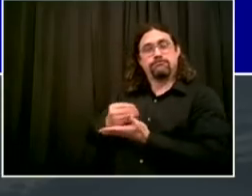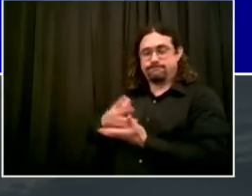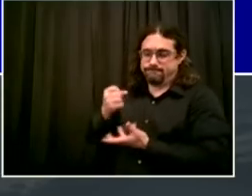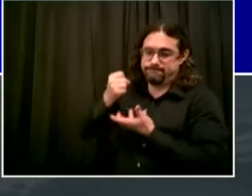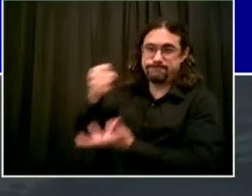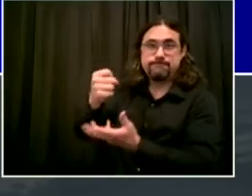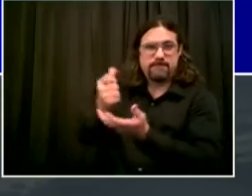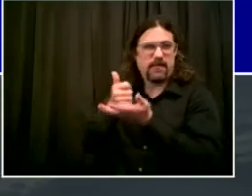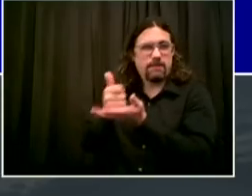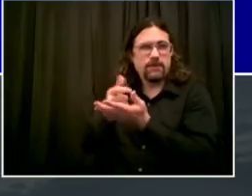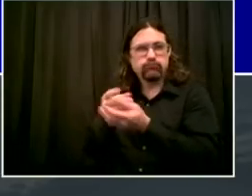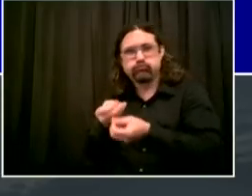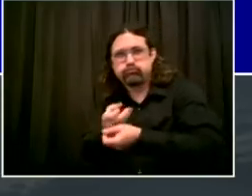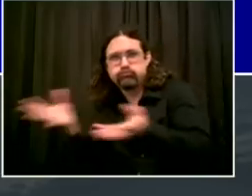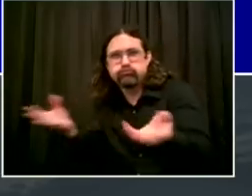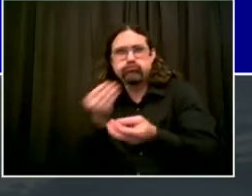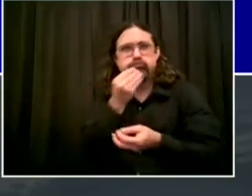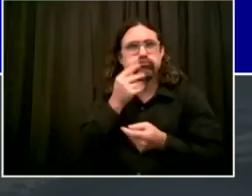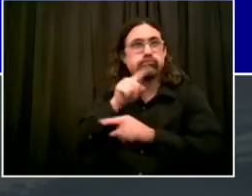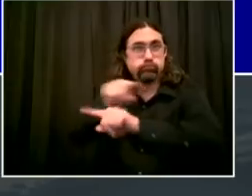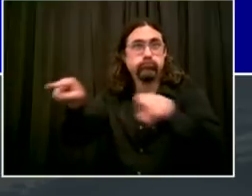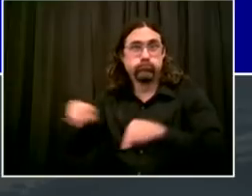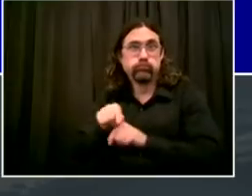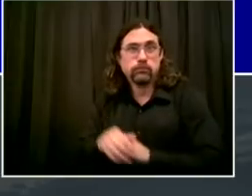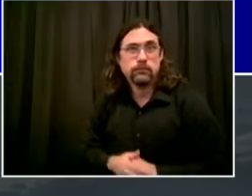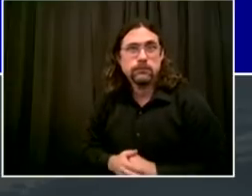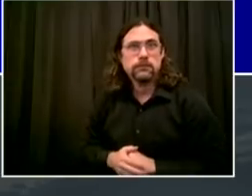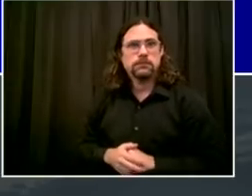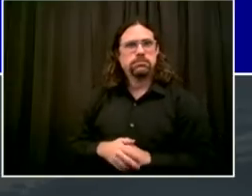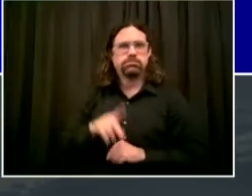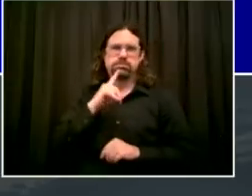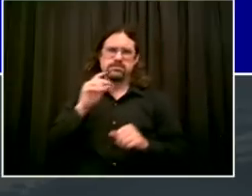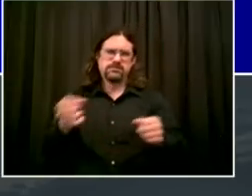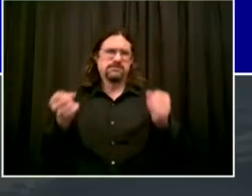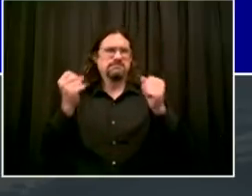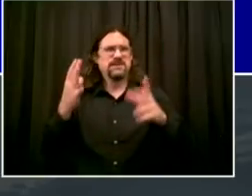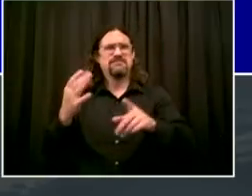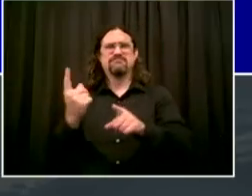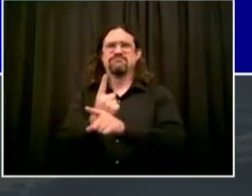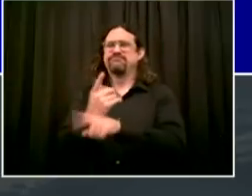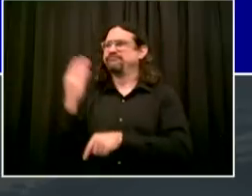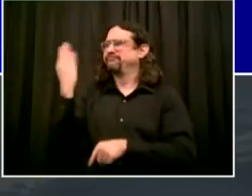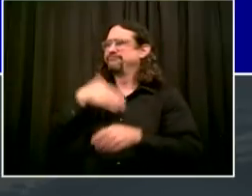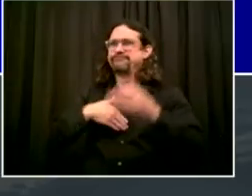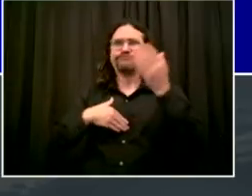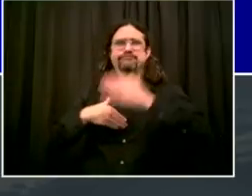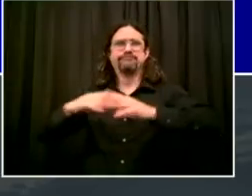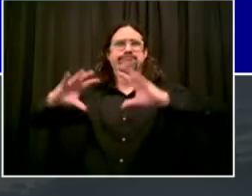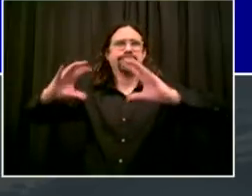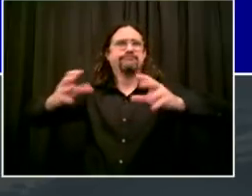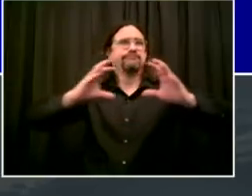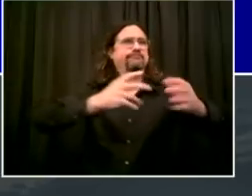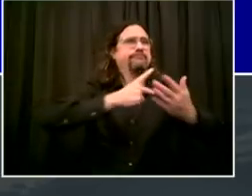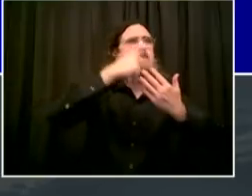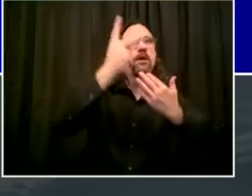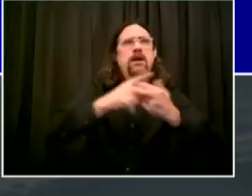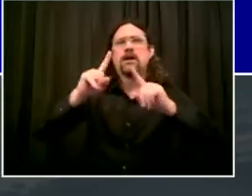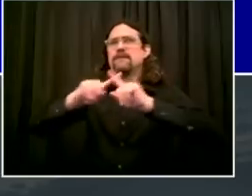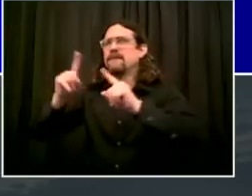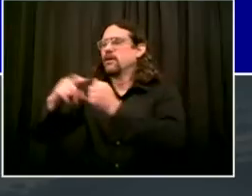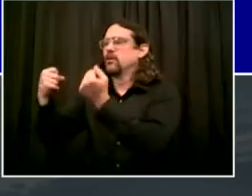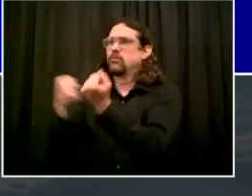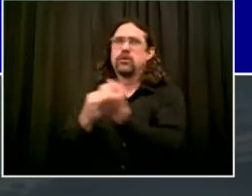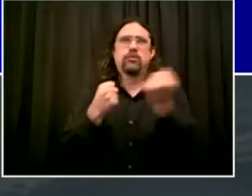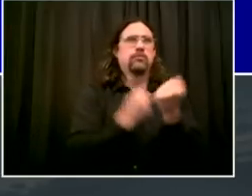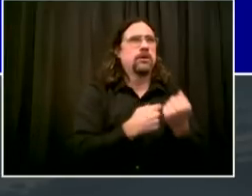despite the crisis. How many people have stepped up and wanted to help New York City? So just some thank yous today to people and organizations who really went